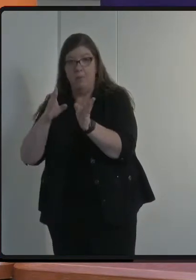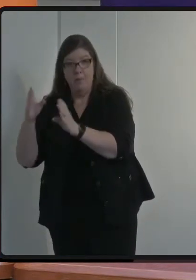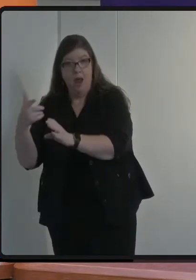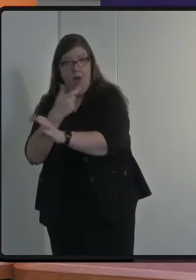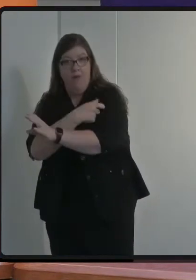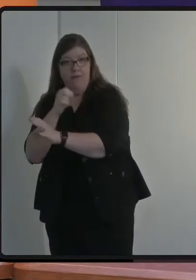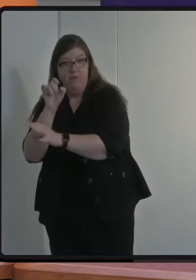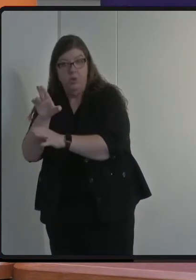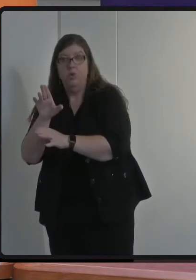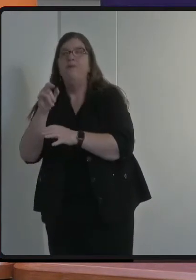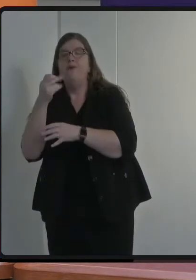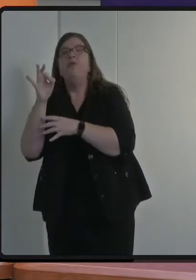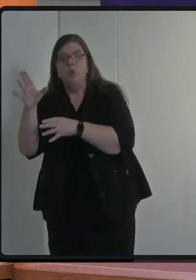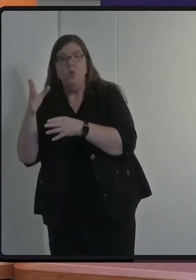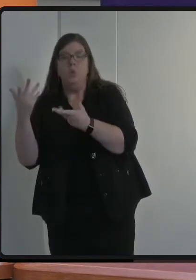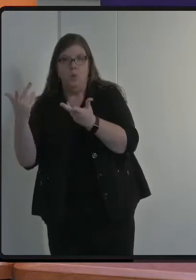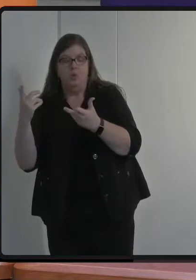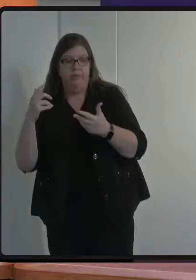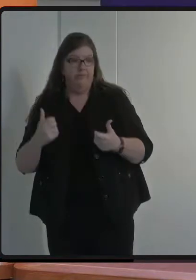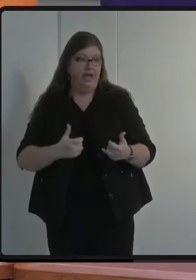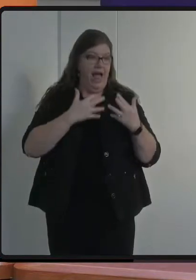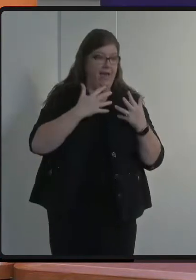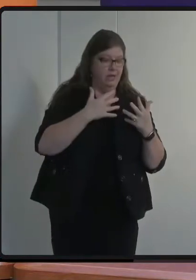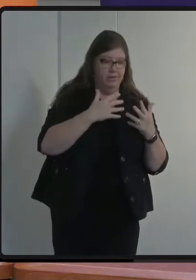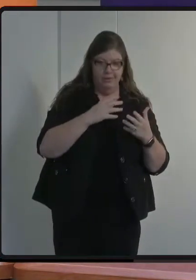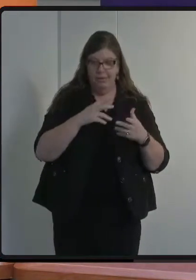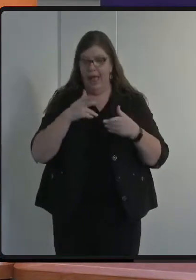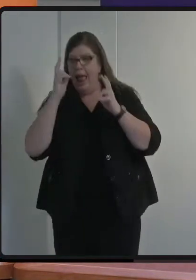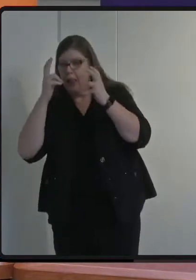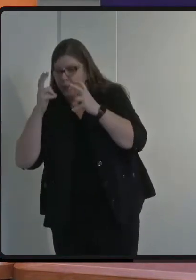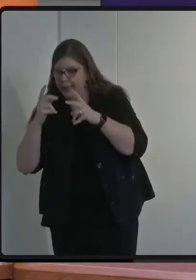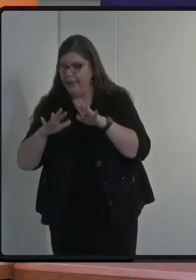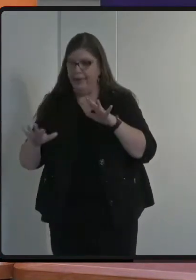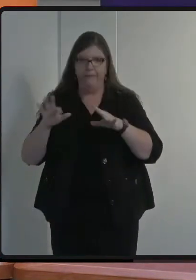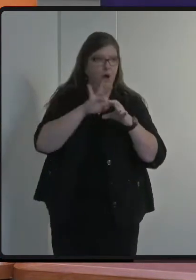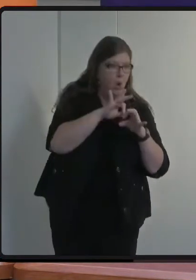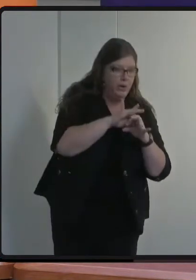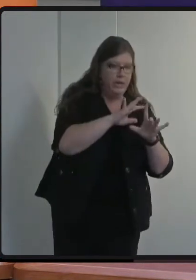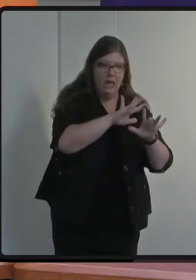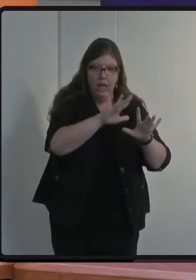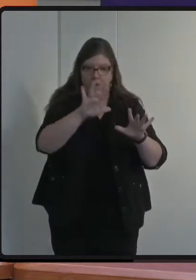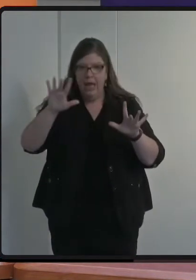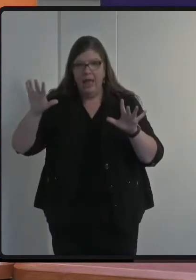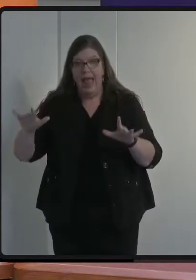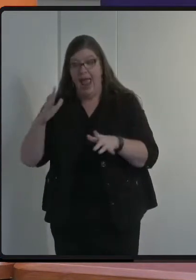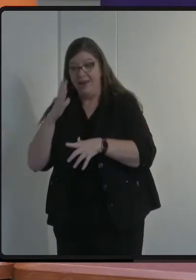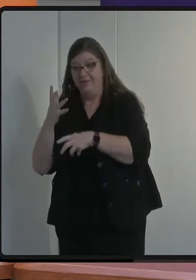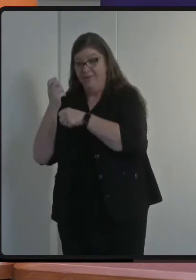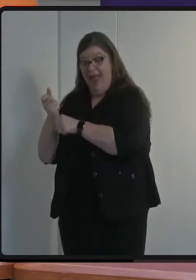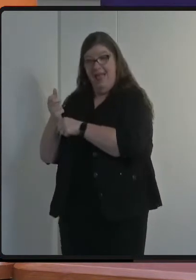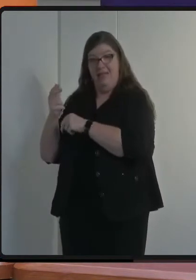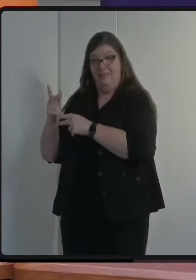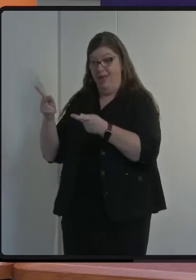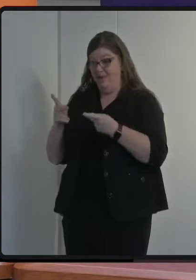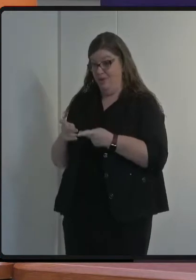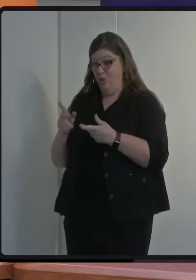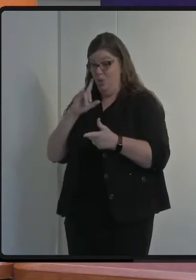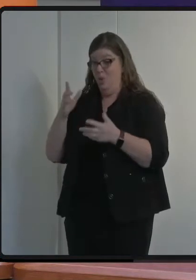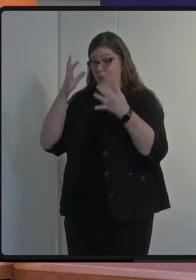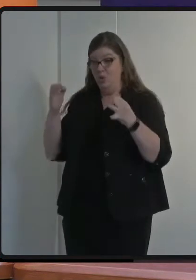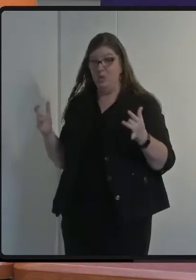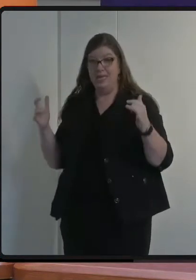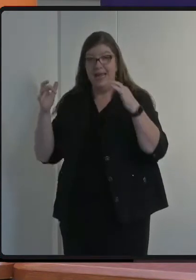season, fire or smoke challenges, Halloween, voting, and faith facilities that choose to